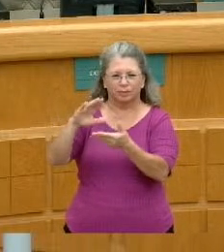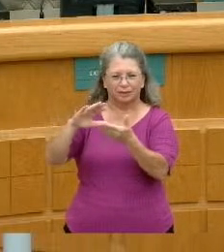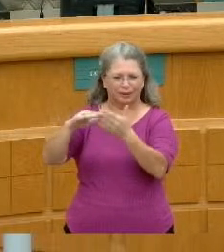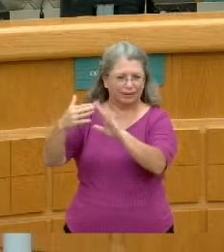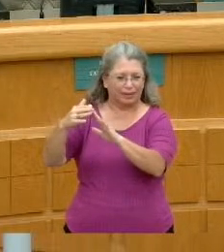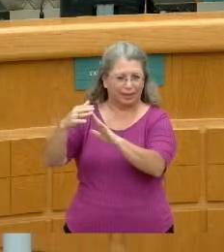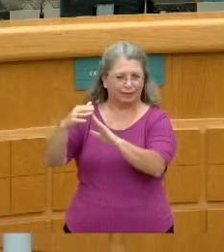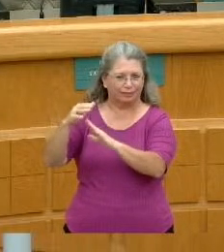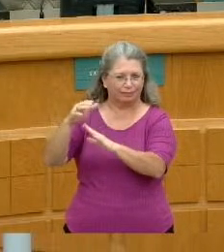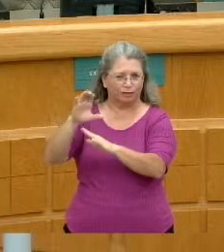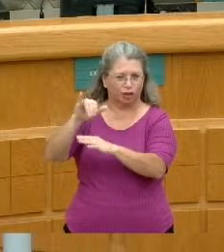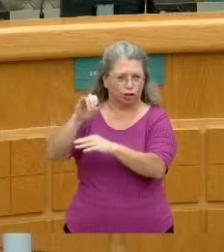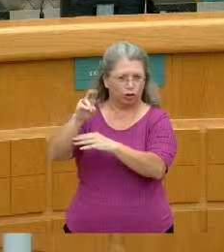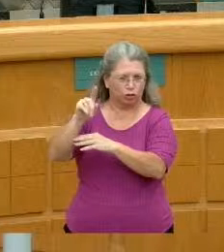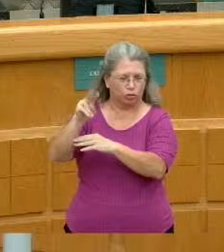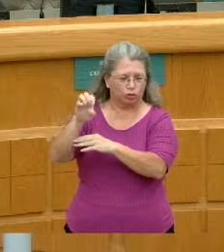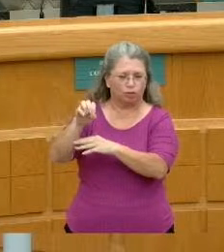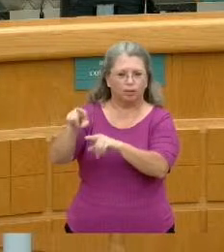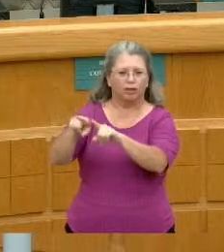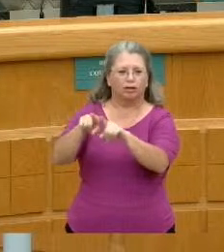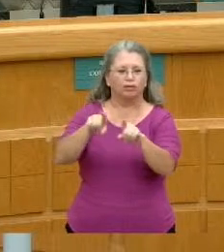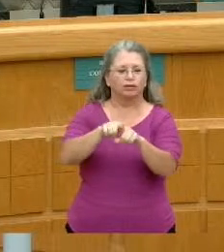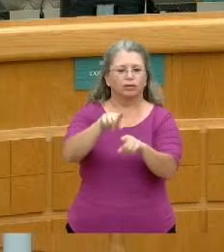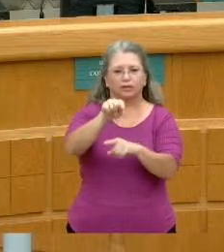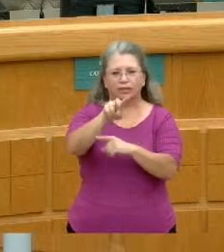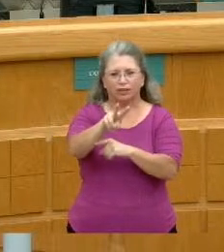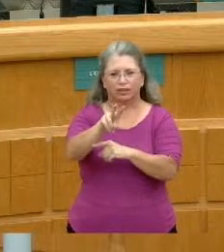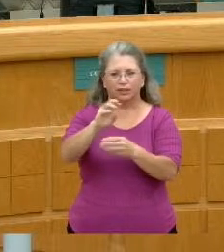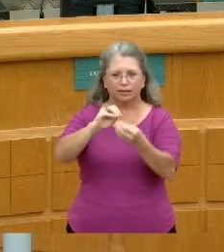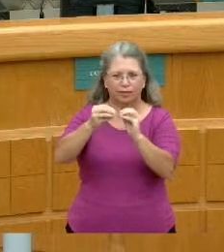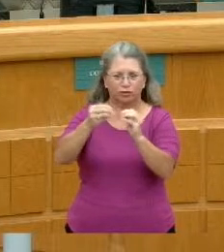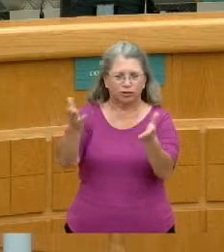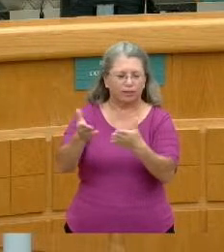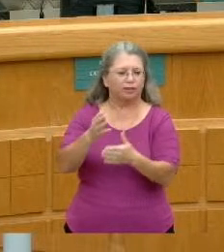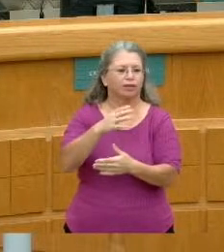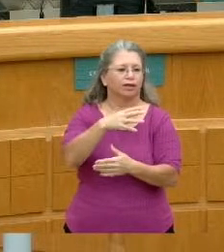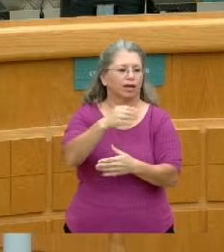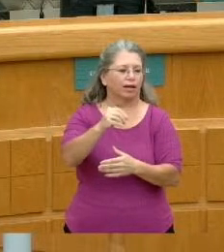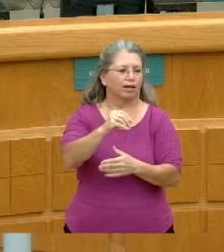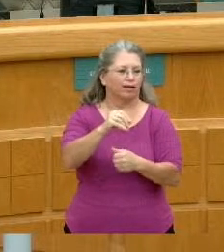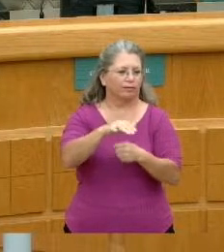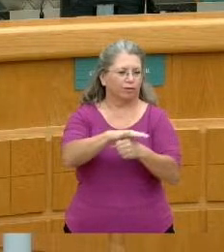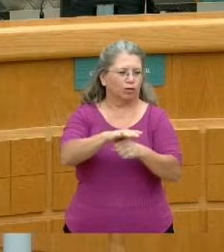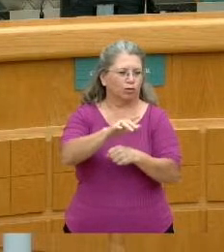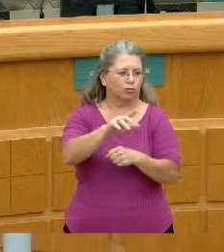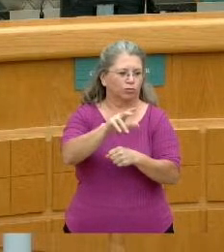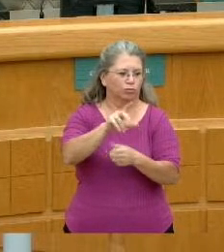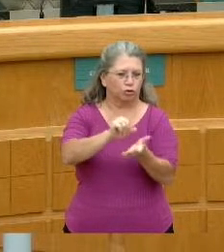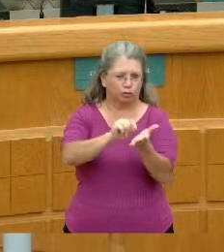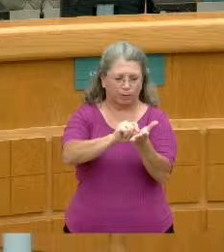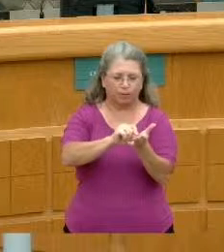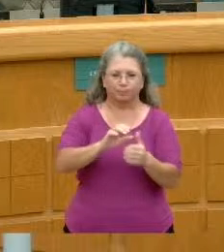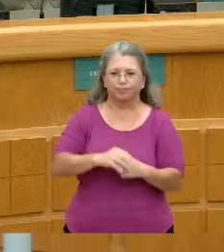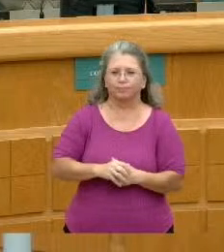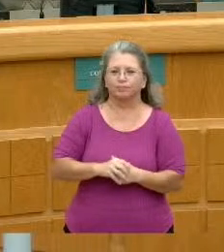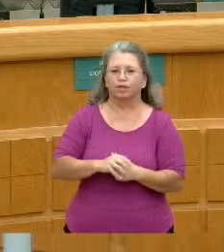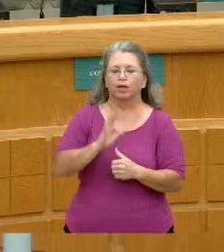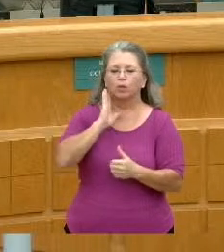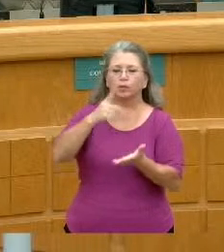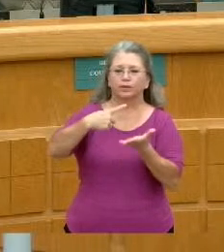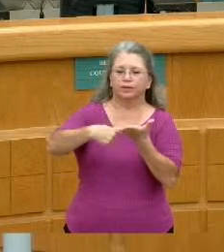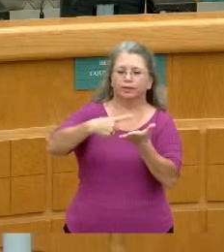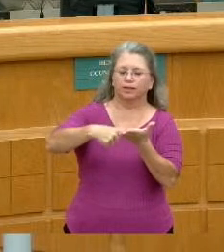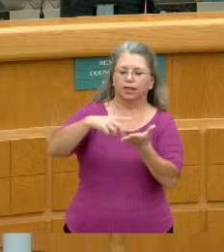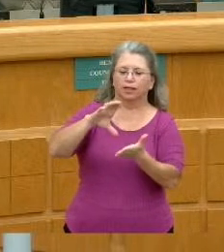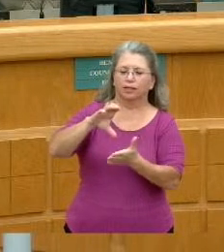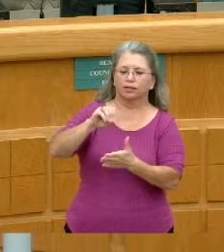today, as well as our local newspaper. We're going to talk about the COVID cases that we've had,